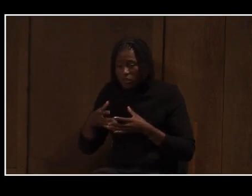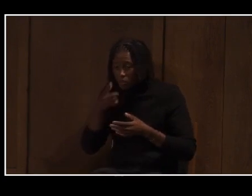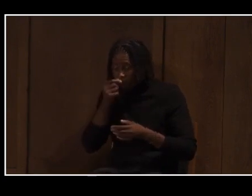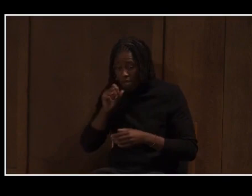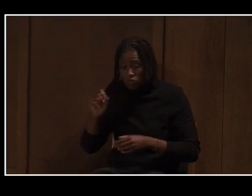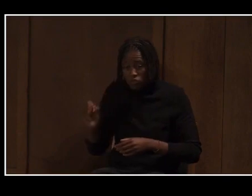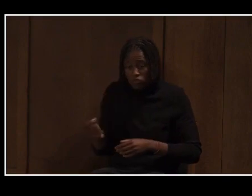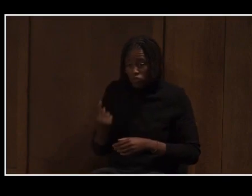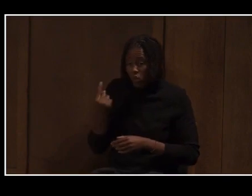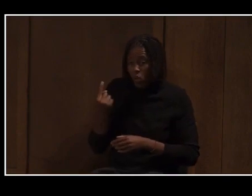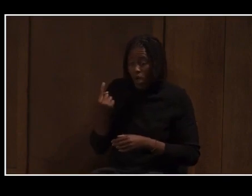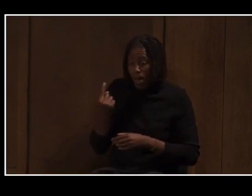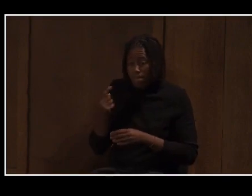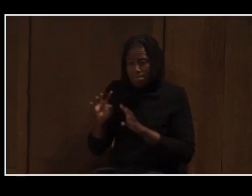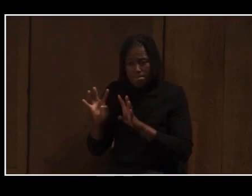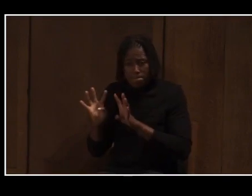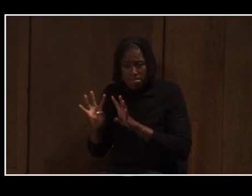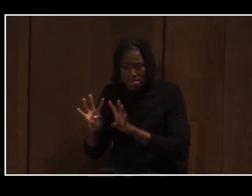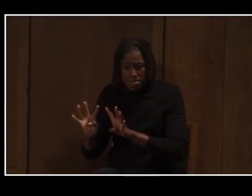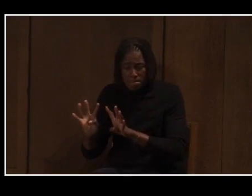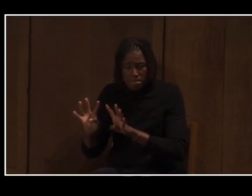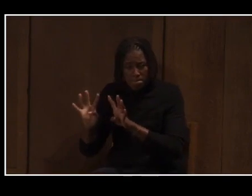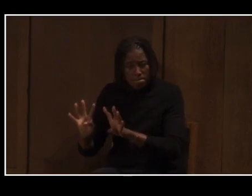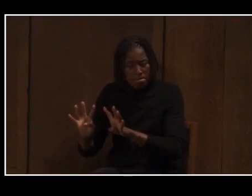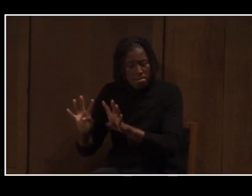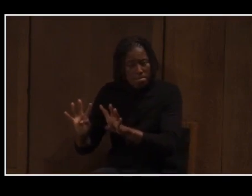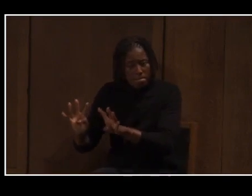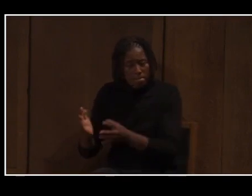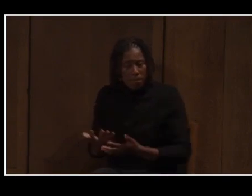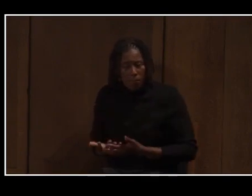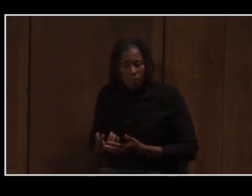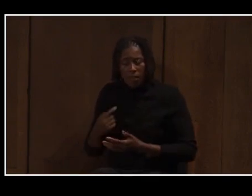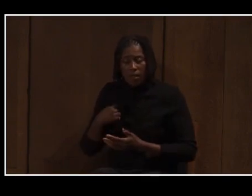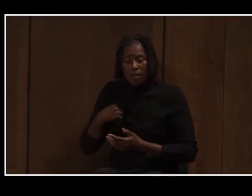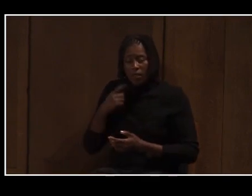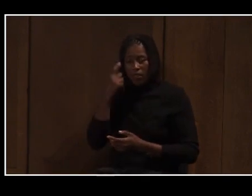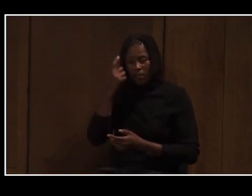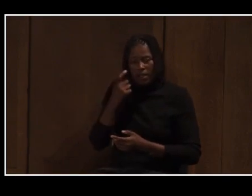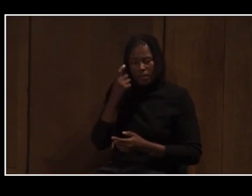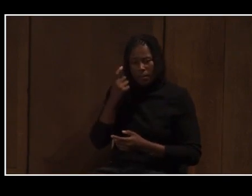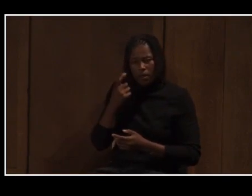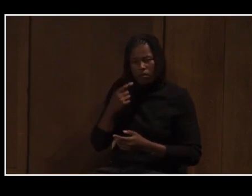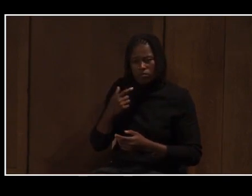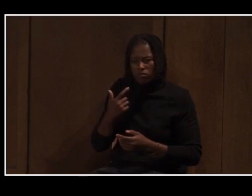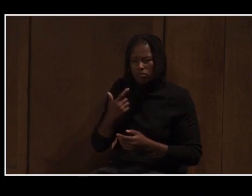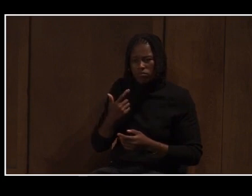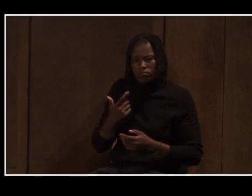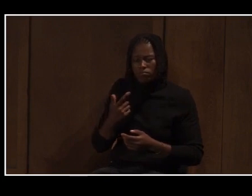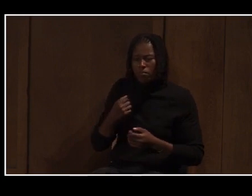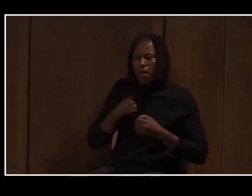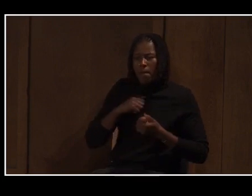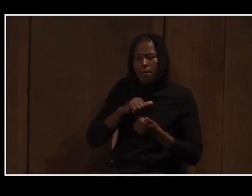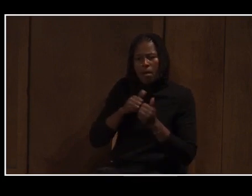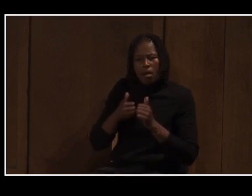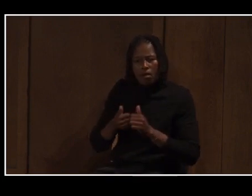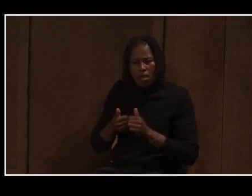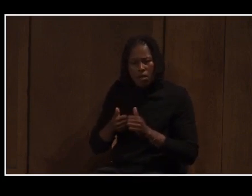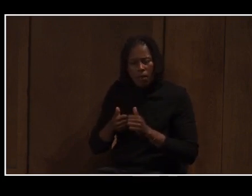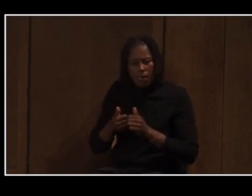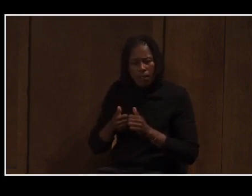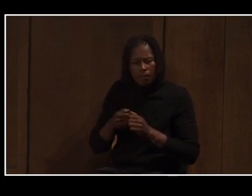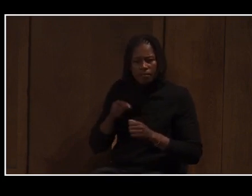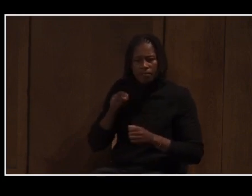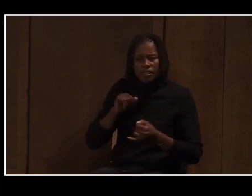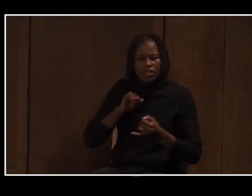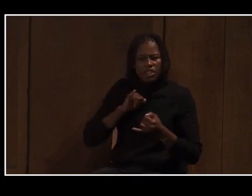streets in protest, curate movement. And here I think of the imaginary commitments of my partner, Sabrina Qureshi, the founder